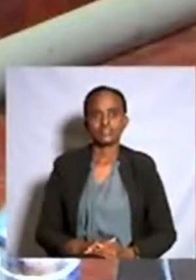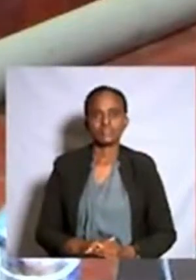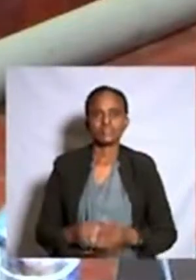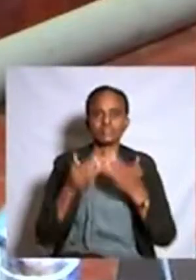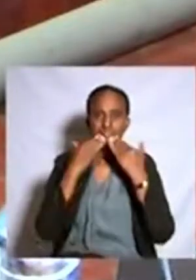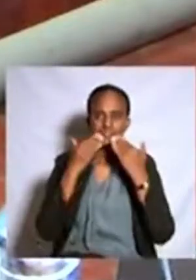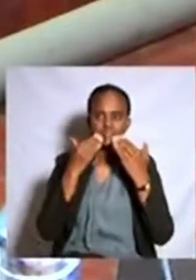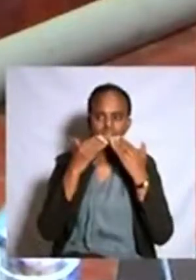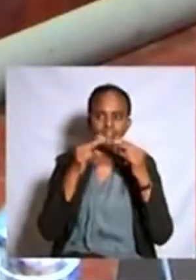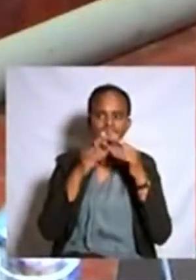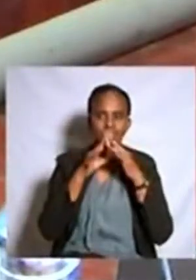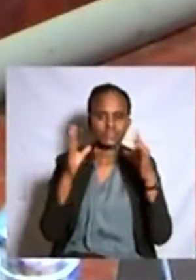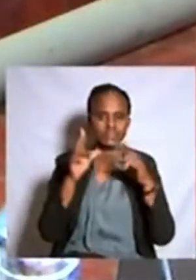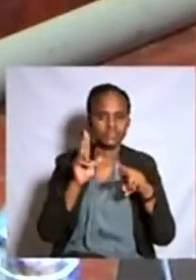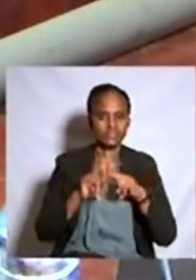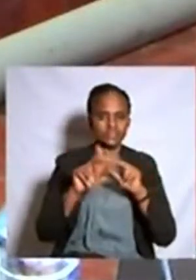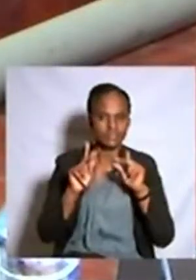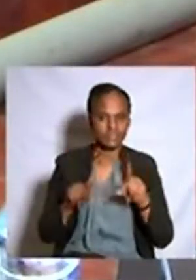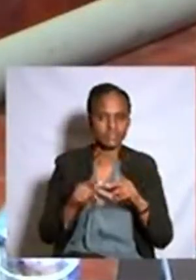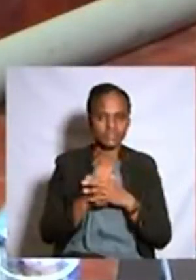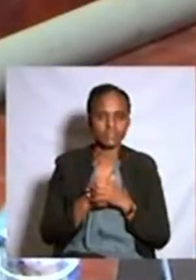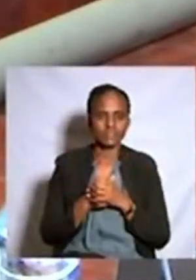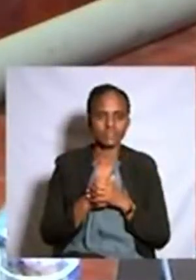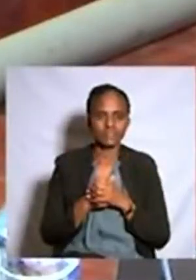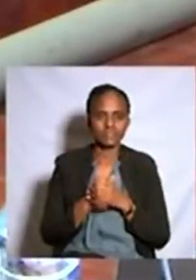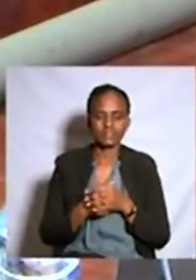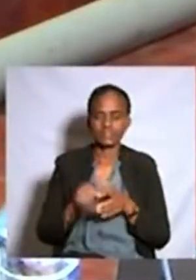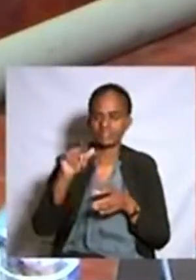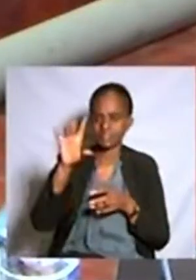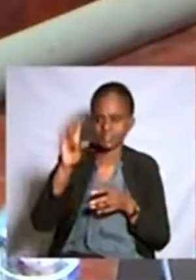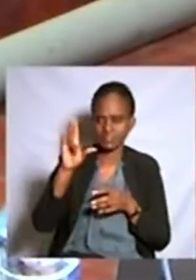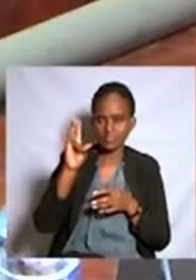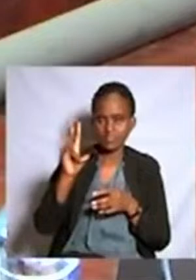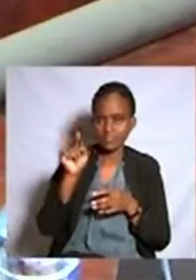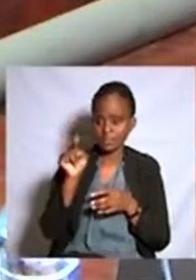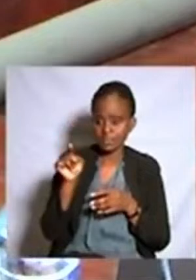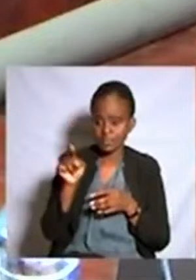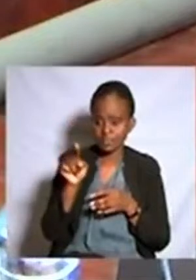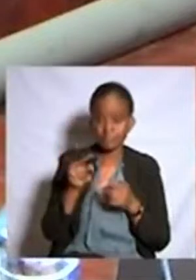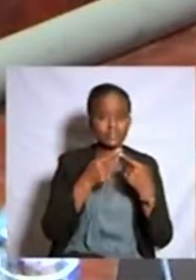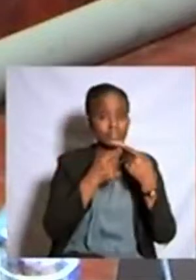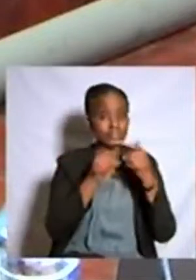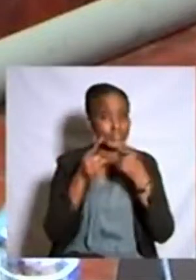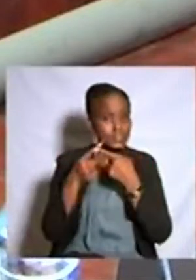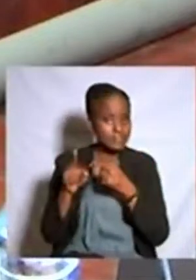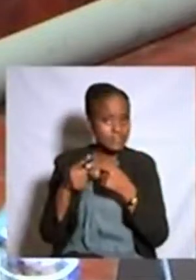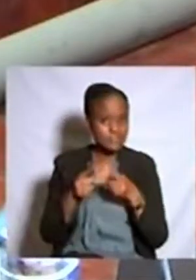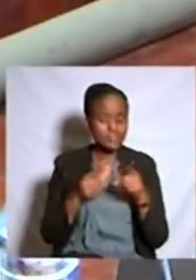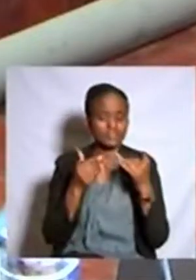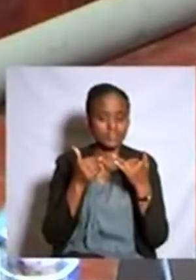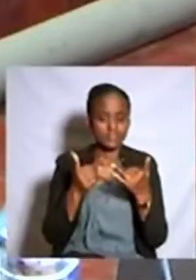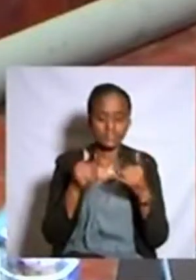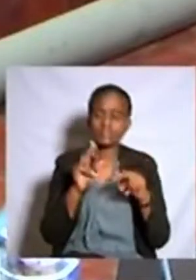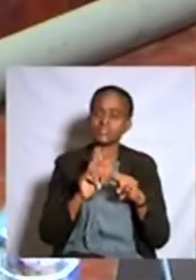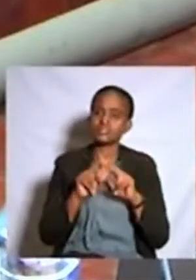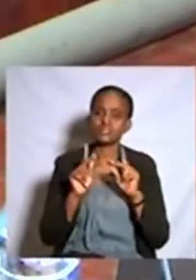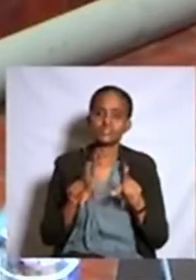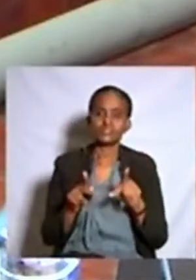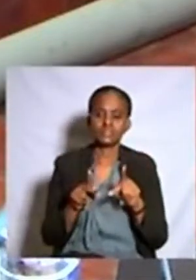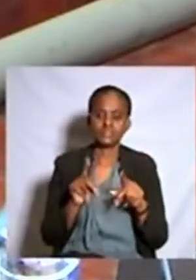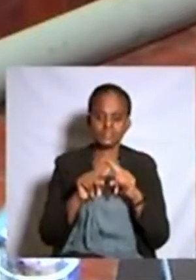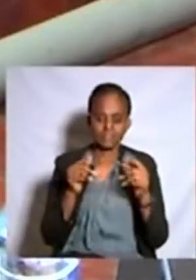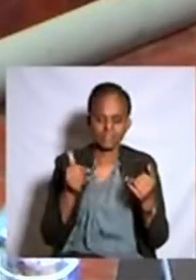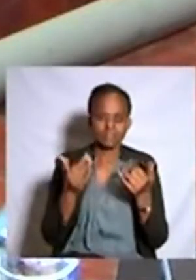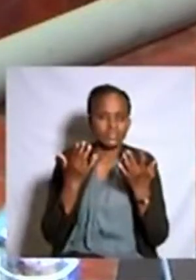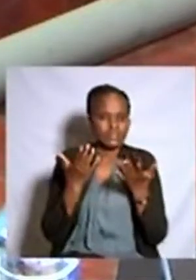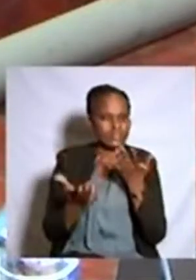Thank you so much, Chair. The 17 mortgages are at various stages, Chair, but